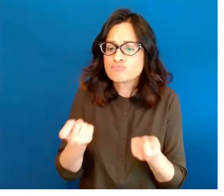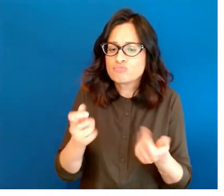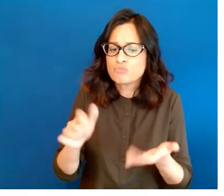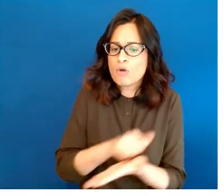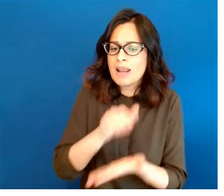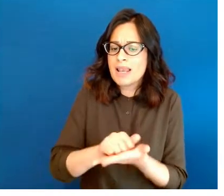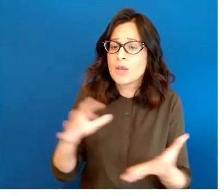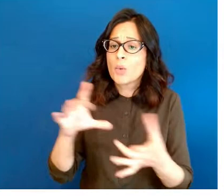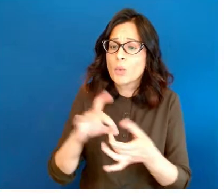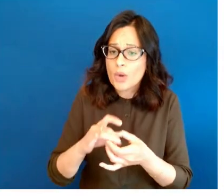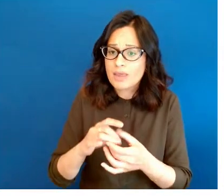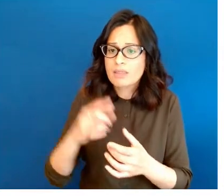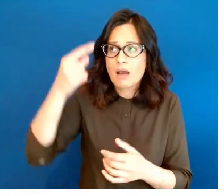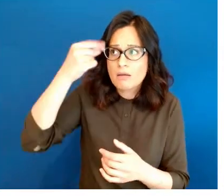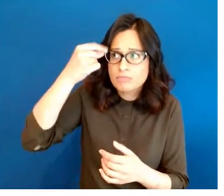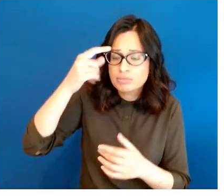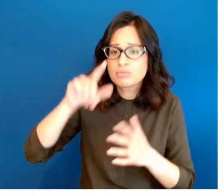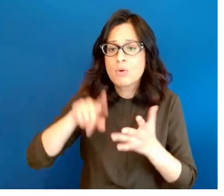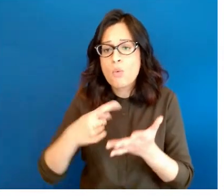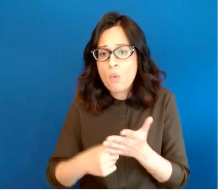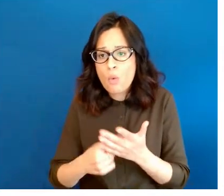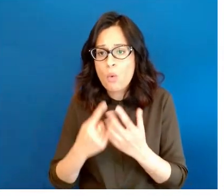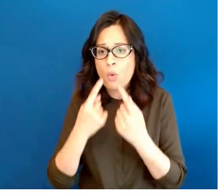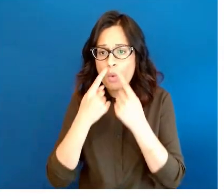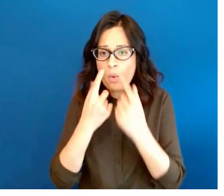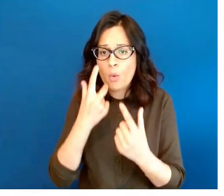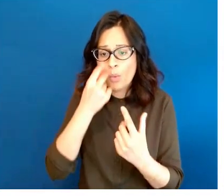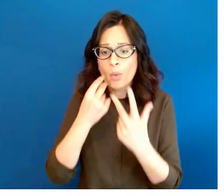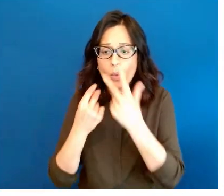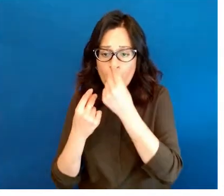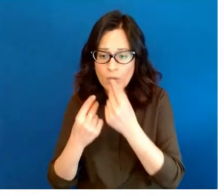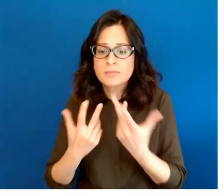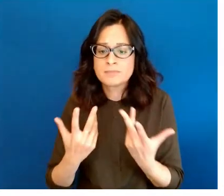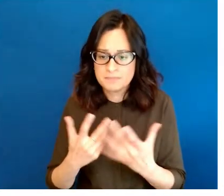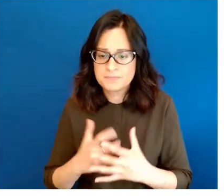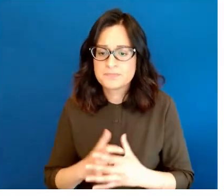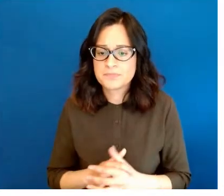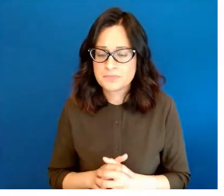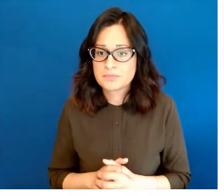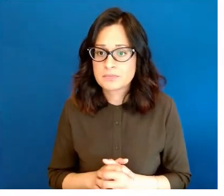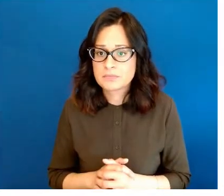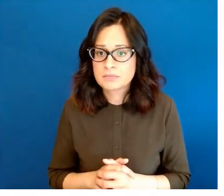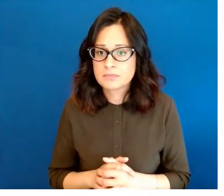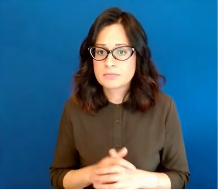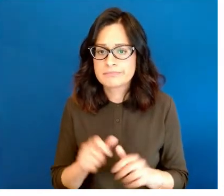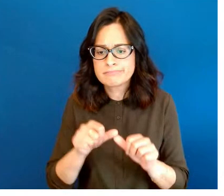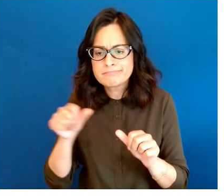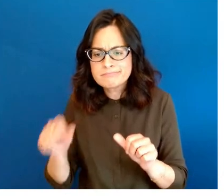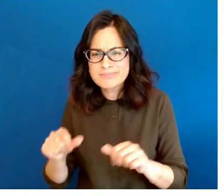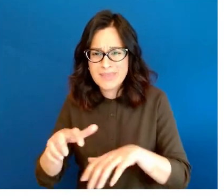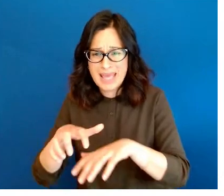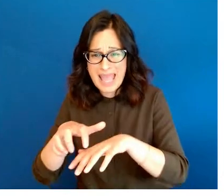eye drops or nasal corticosteroid. So what about the eczema?